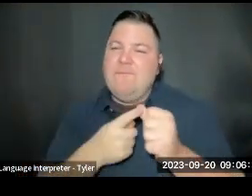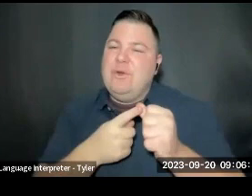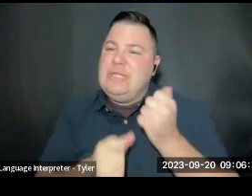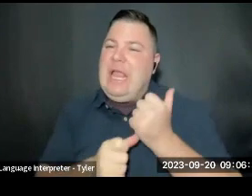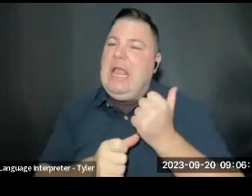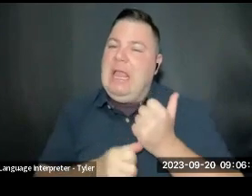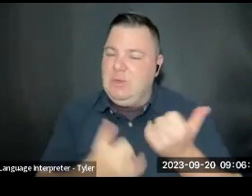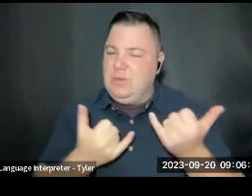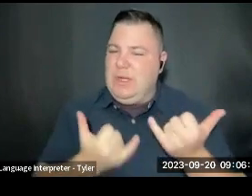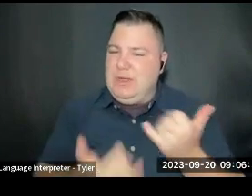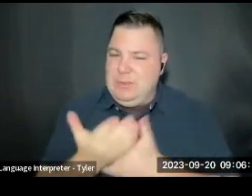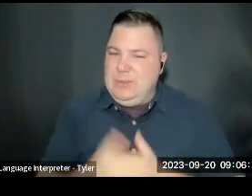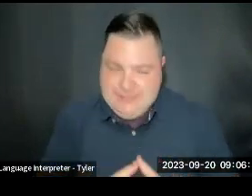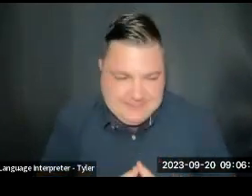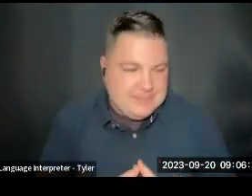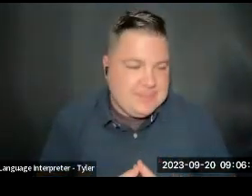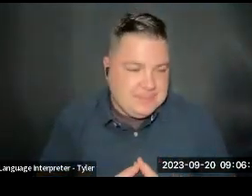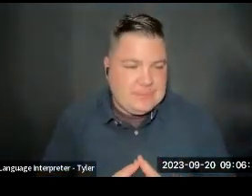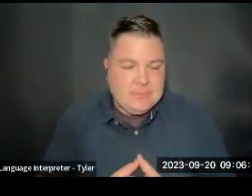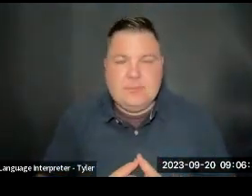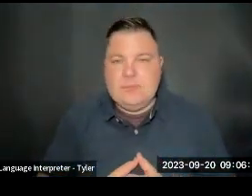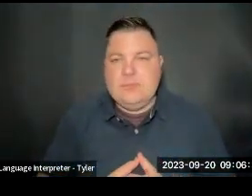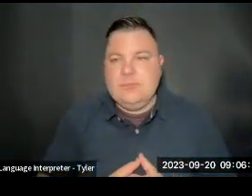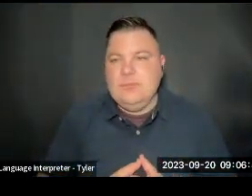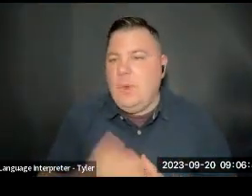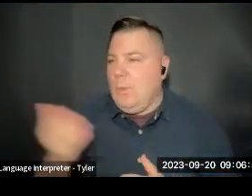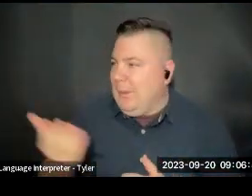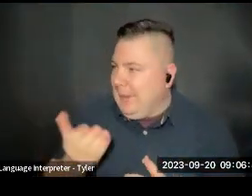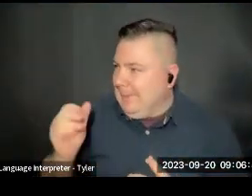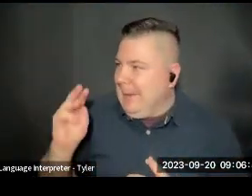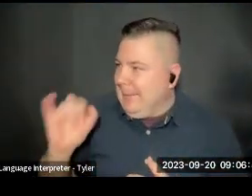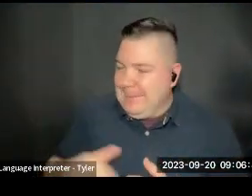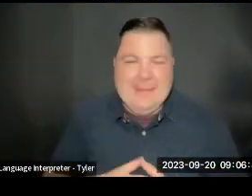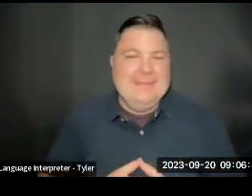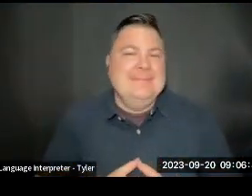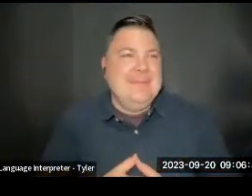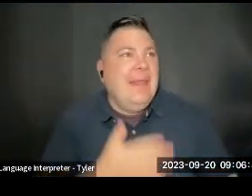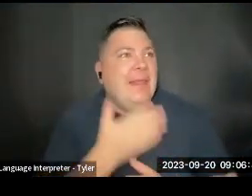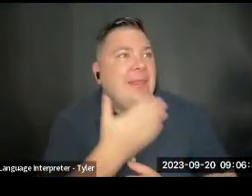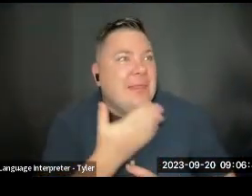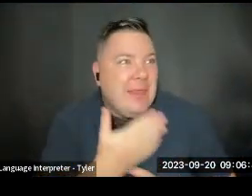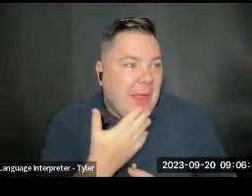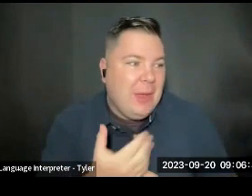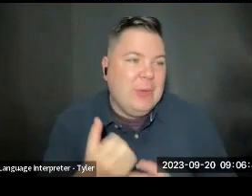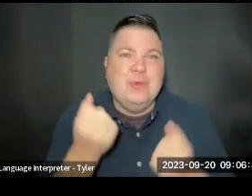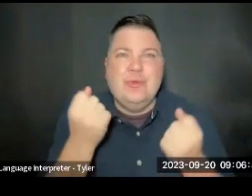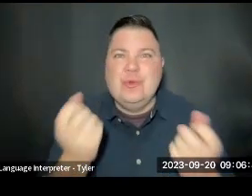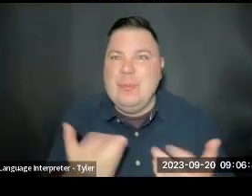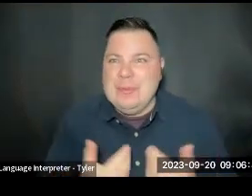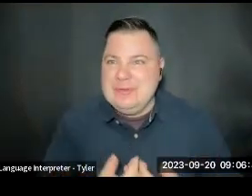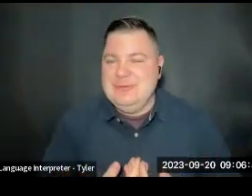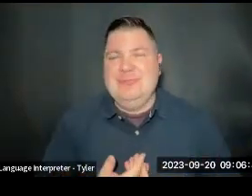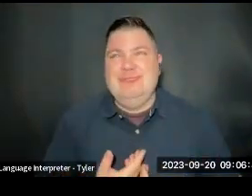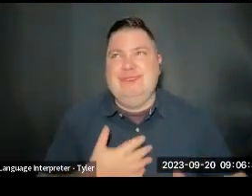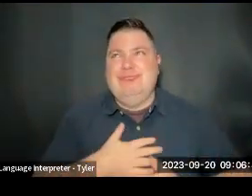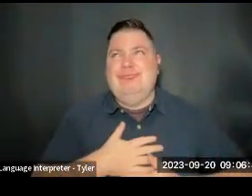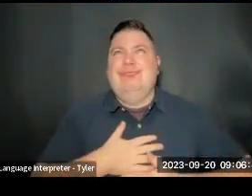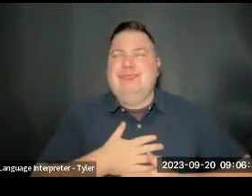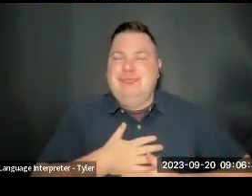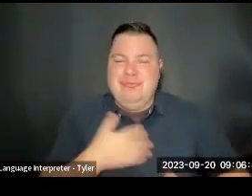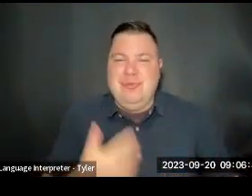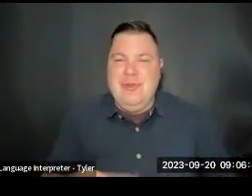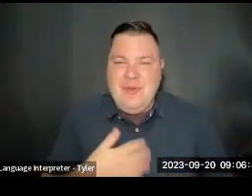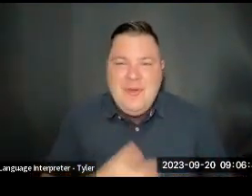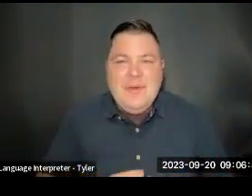Welcome, Amy. We're so glad to have you with us. Well, thank you so much. I really appreciate that. And I really